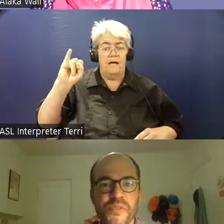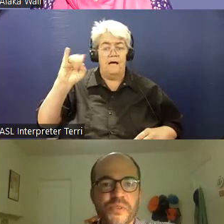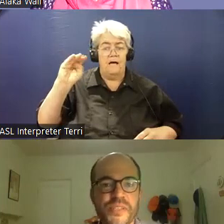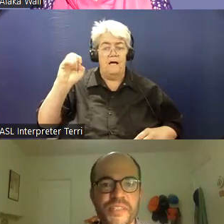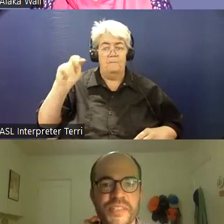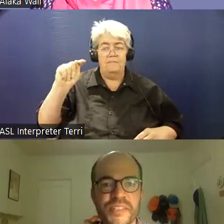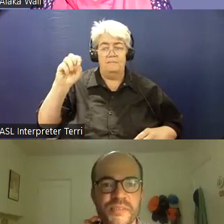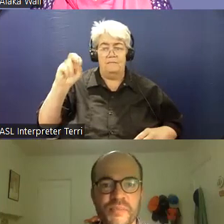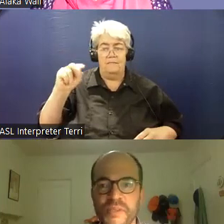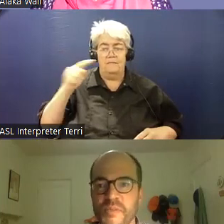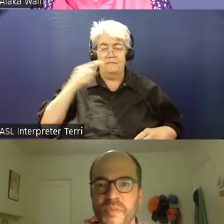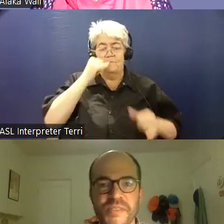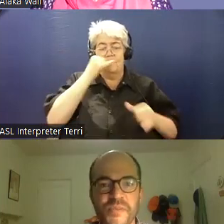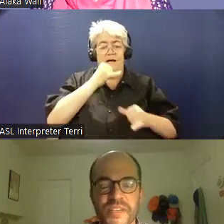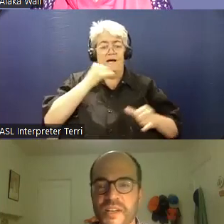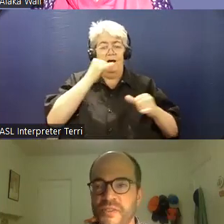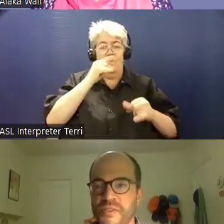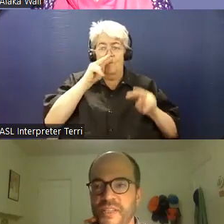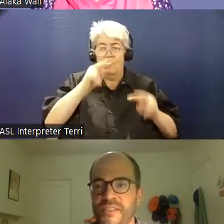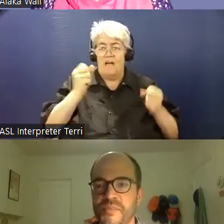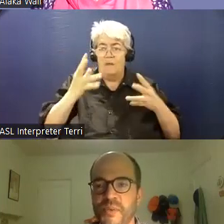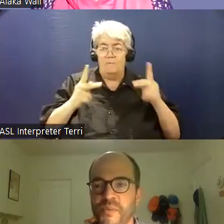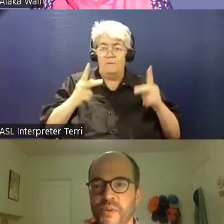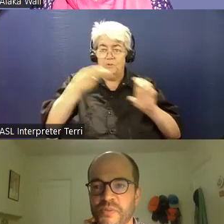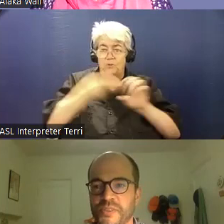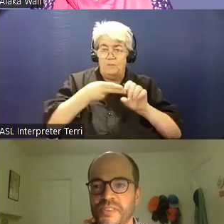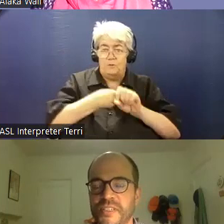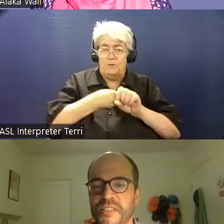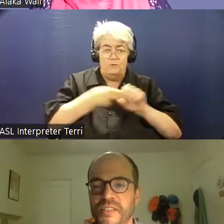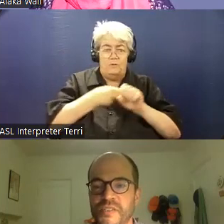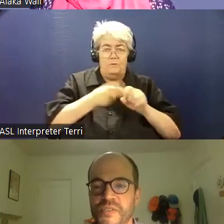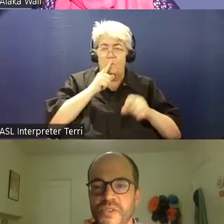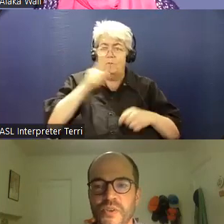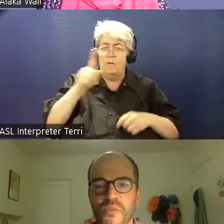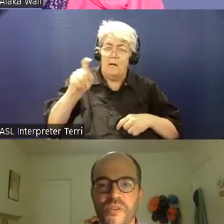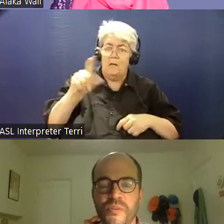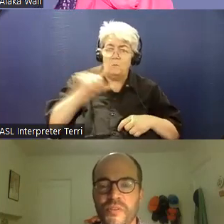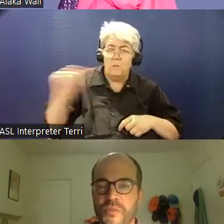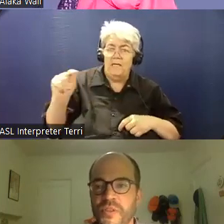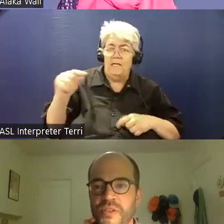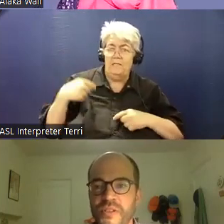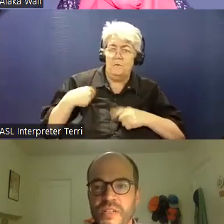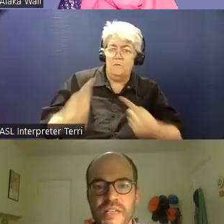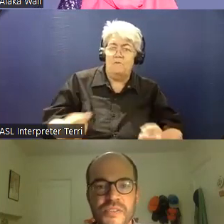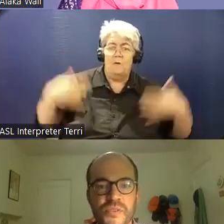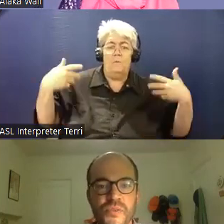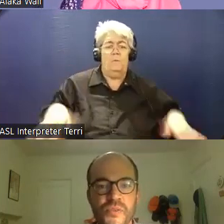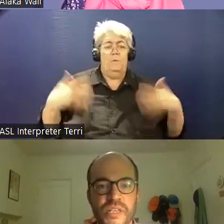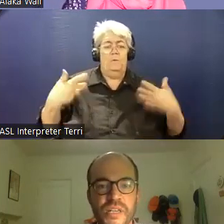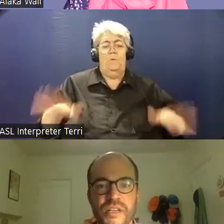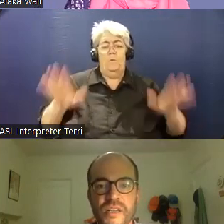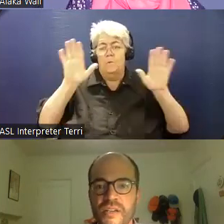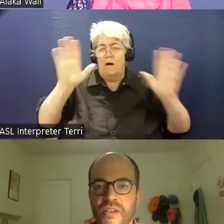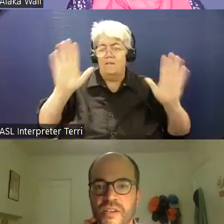numbers filter into the participants. We've got 120 at this point. Wonderful. So welcome everyone to